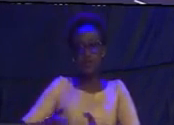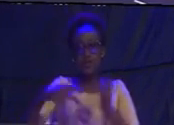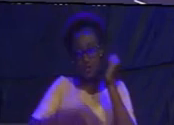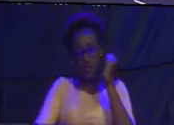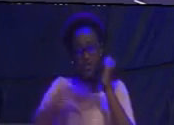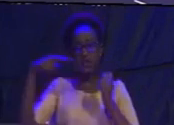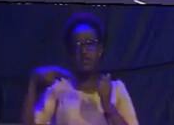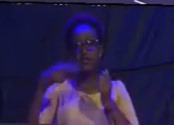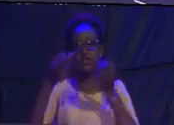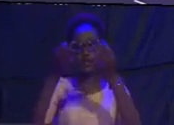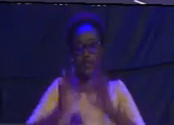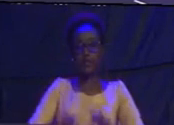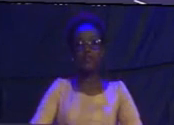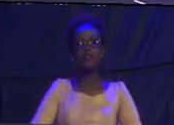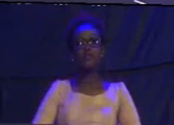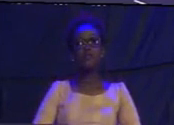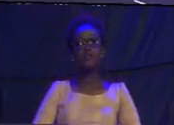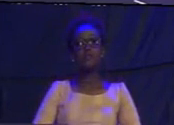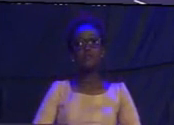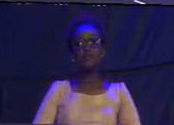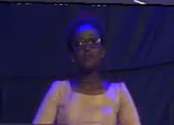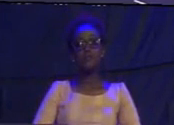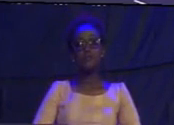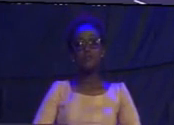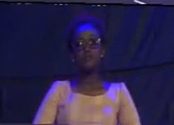Someone has touched the forbidden.